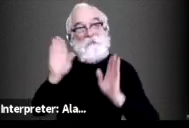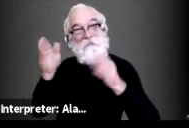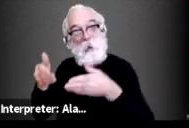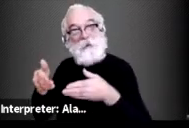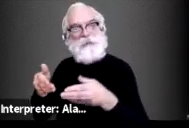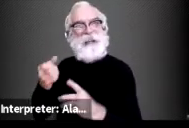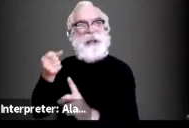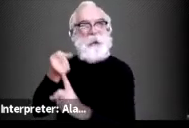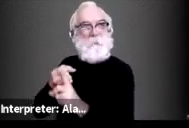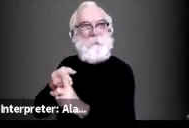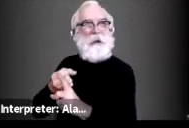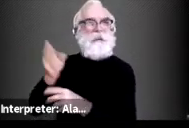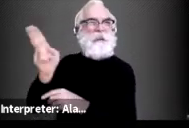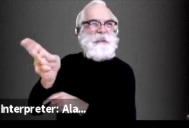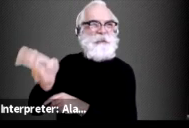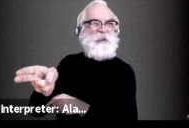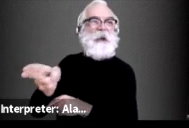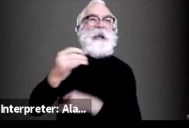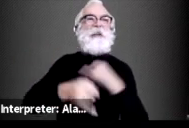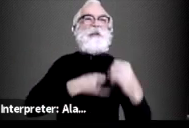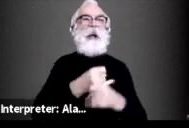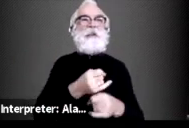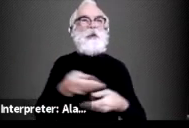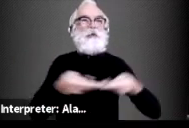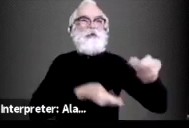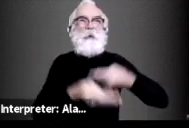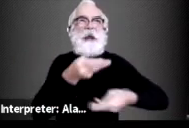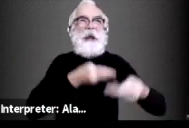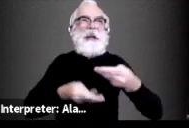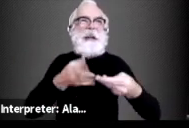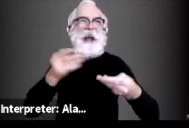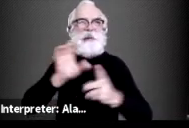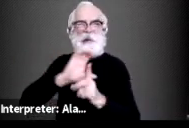international trade and cultural exchange around the globe